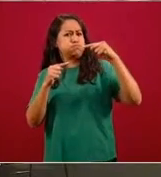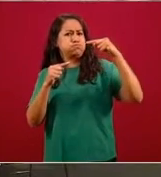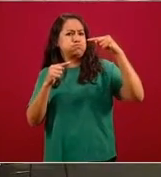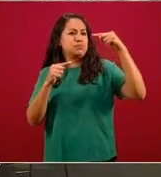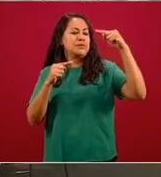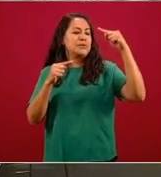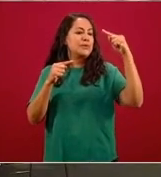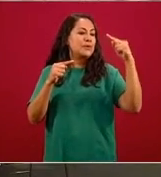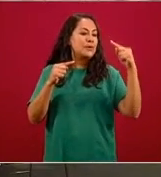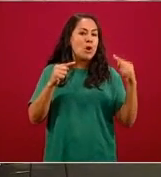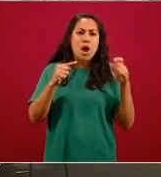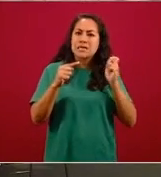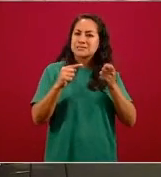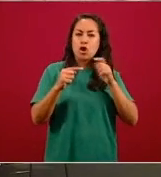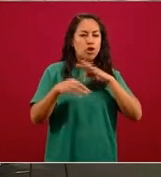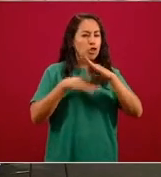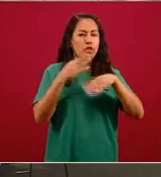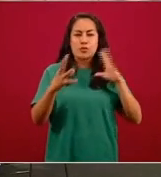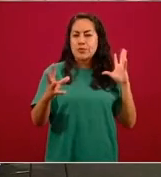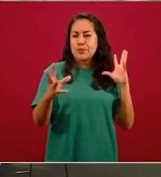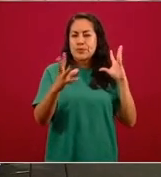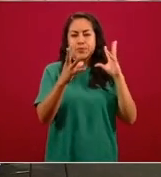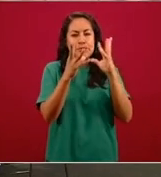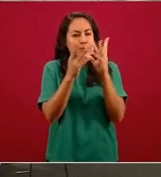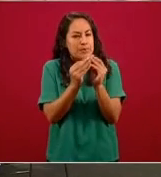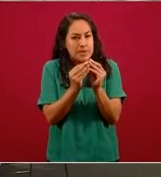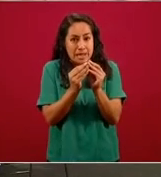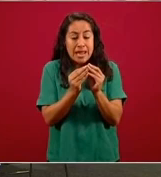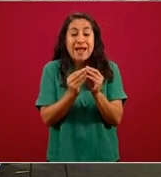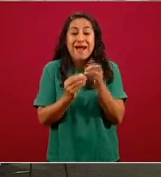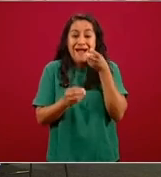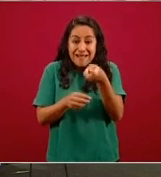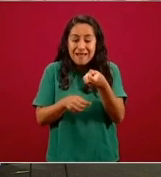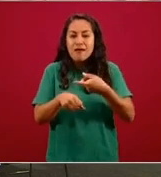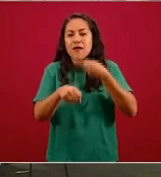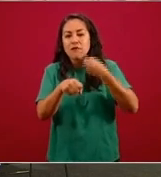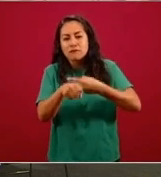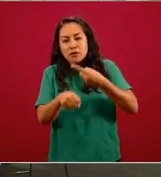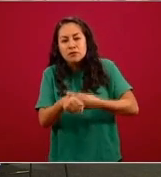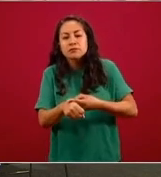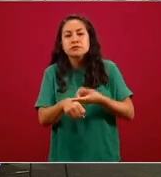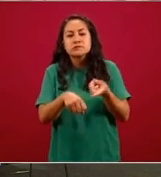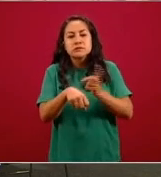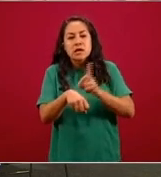which concentrates all the cumulative suspect cases,